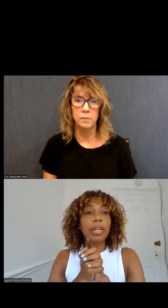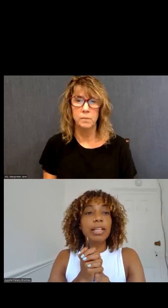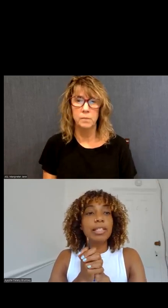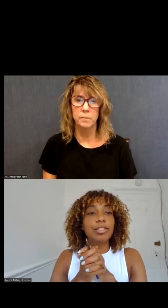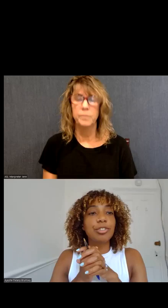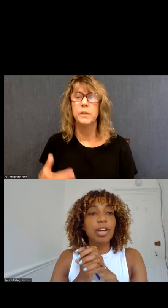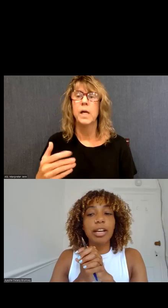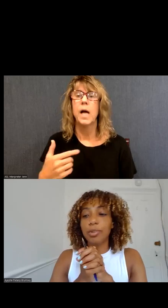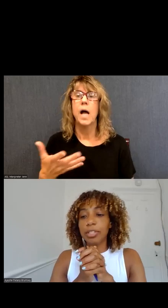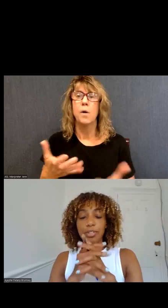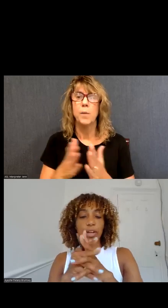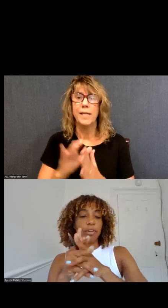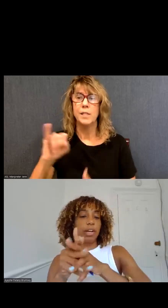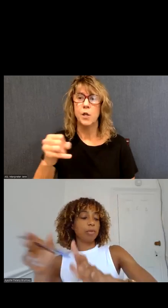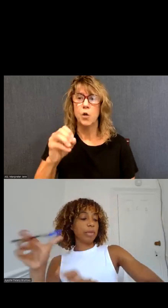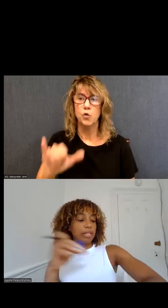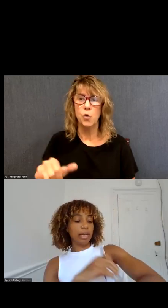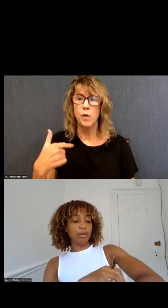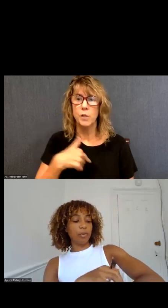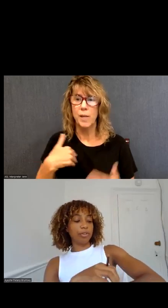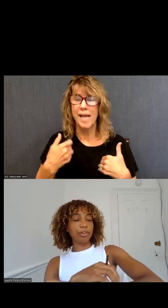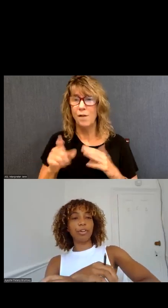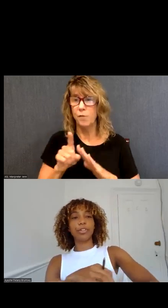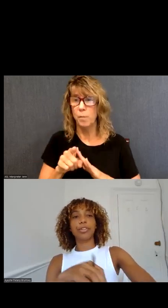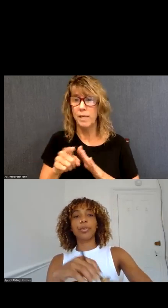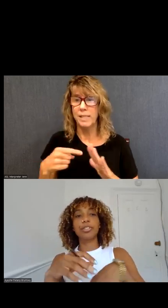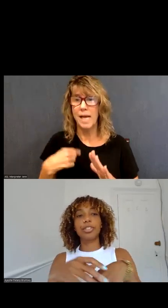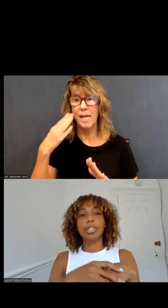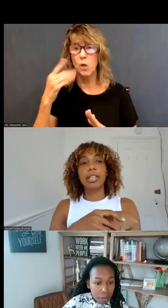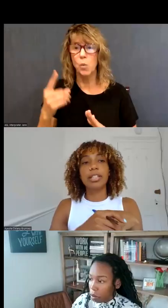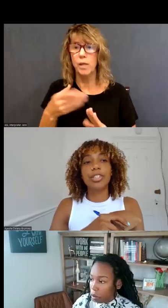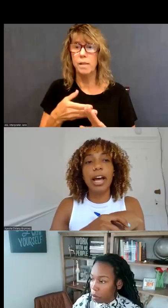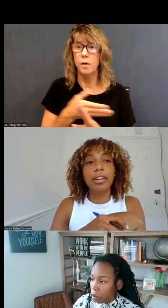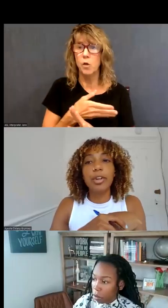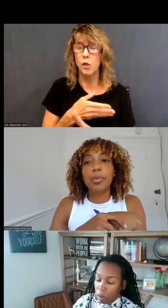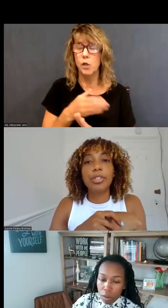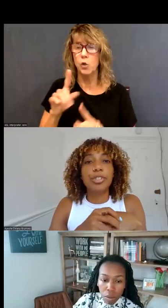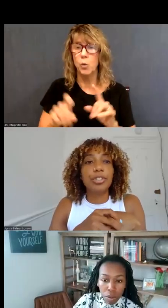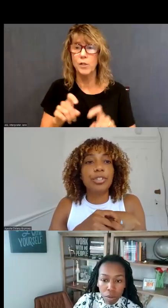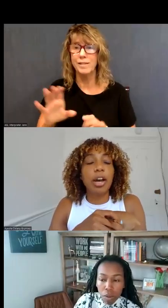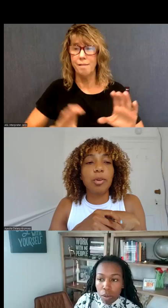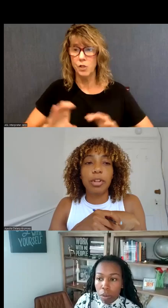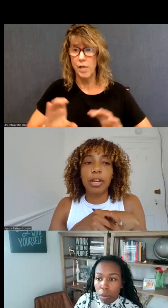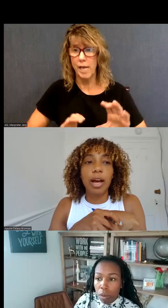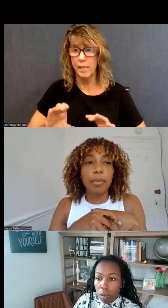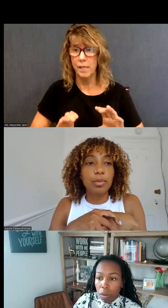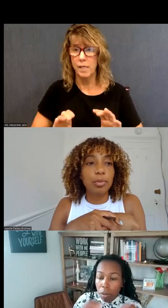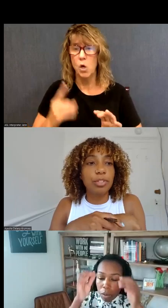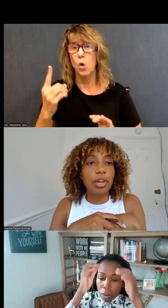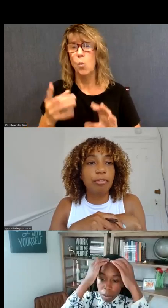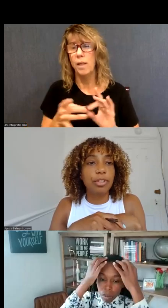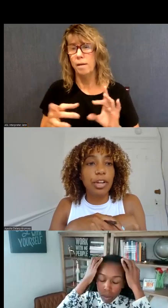Well, let me ask this, Joy, since we have a couple minutes. I know one of the earlier questions in the chat was just, or one of the